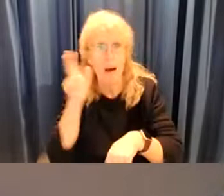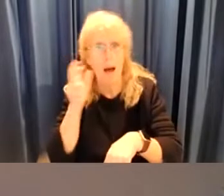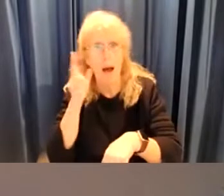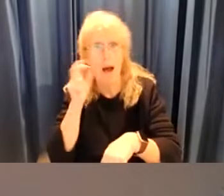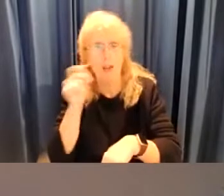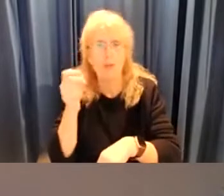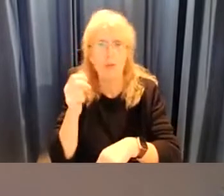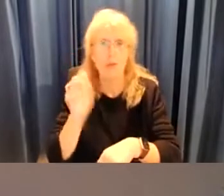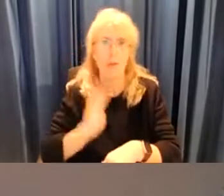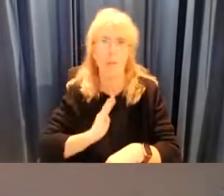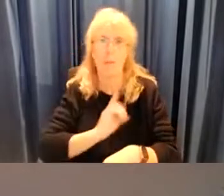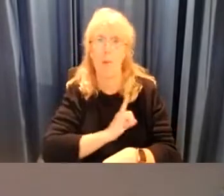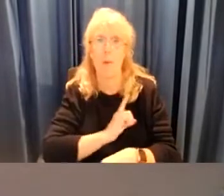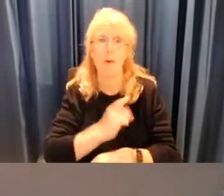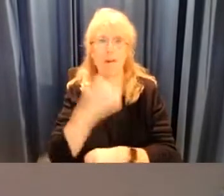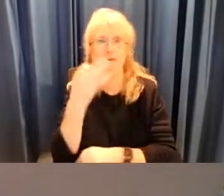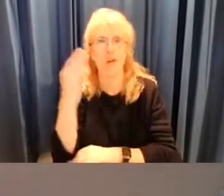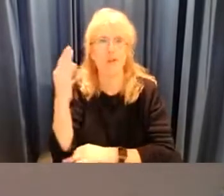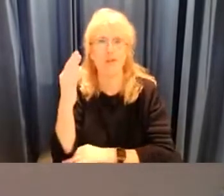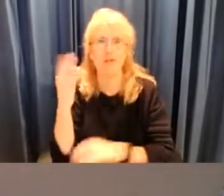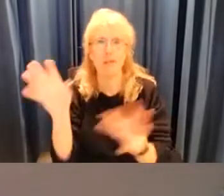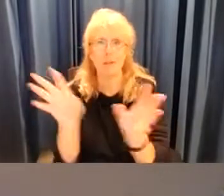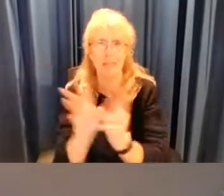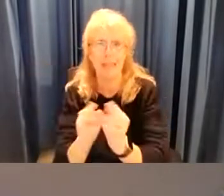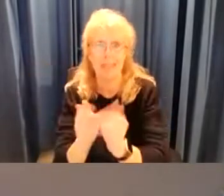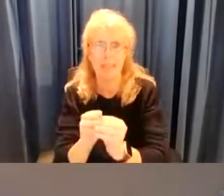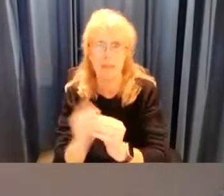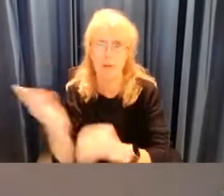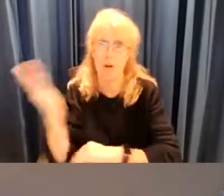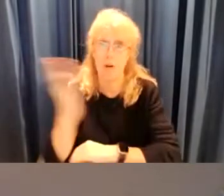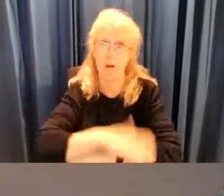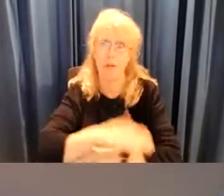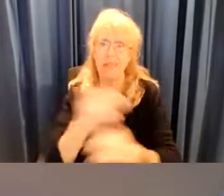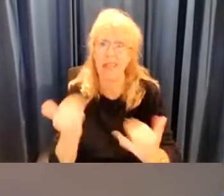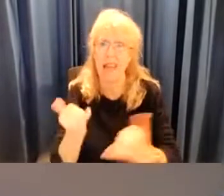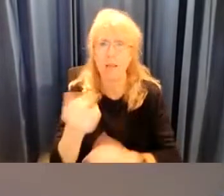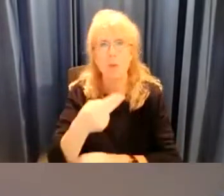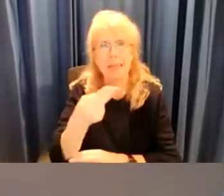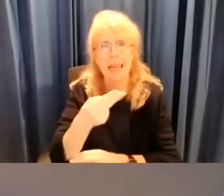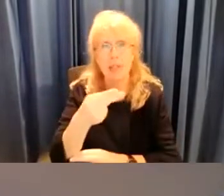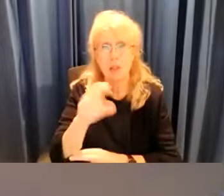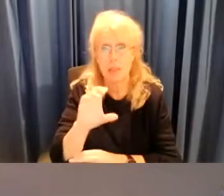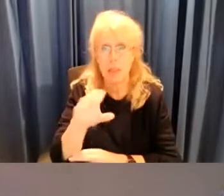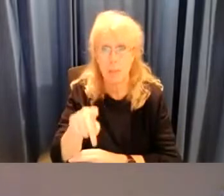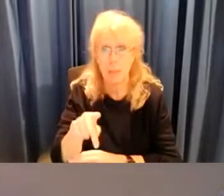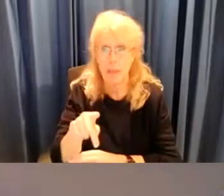today. And, you know, there's the HCP, and I think I talked to you about that.